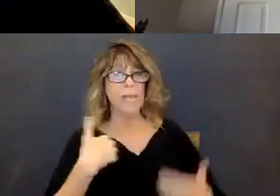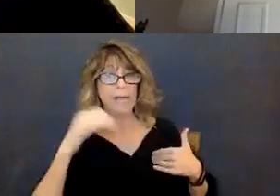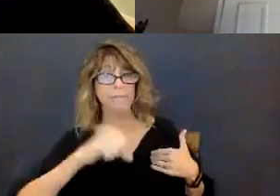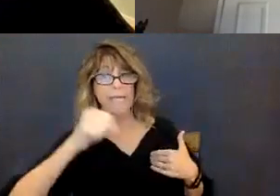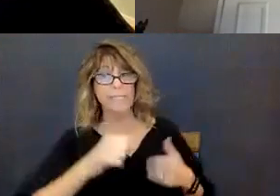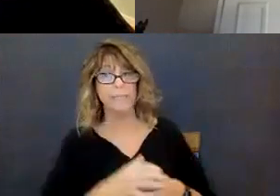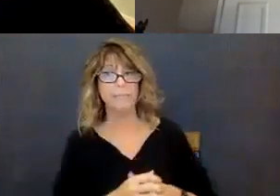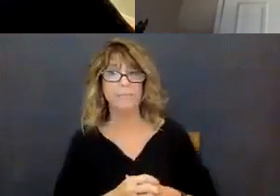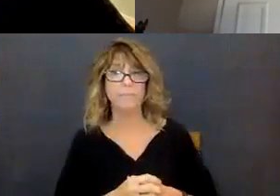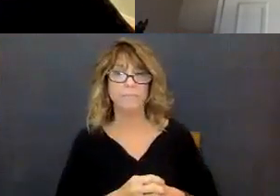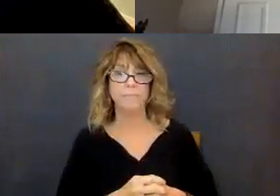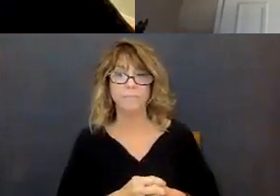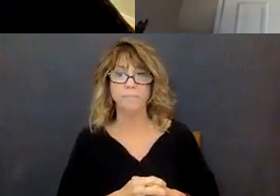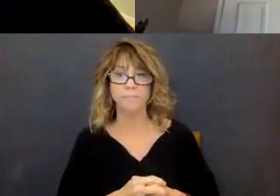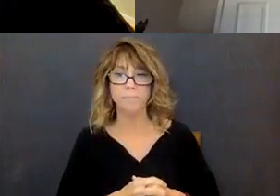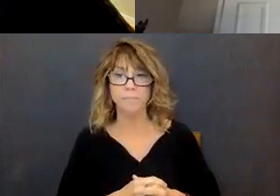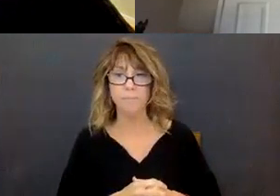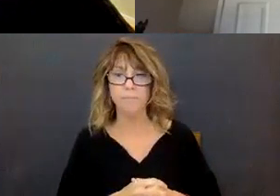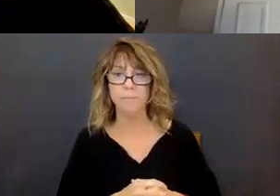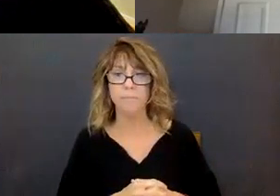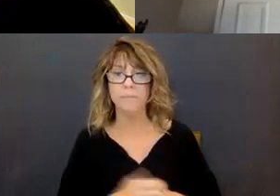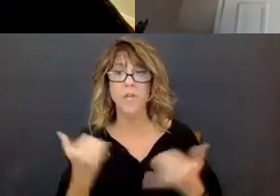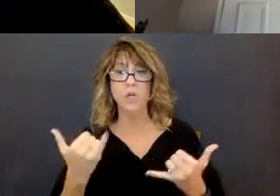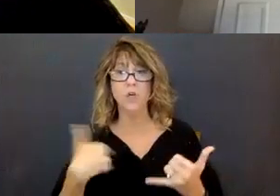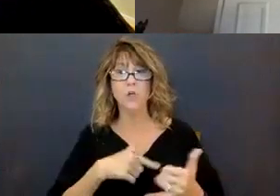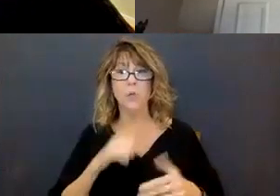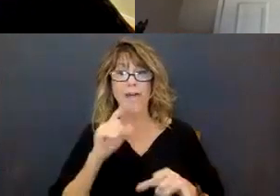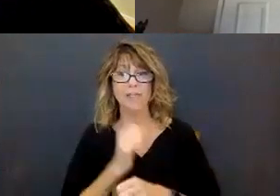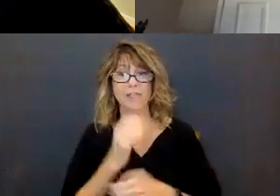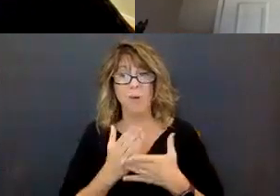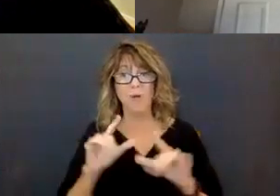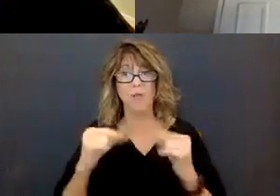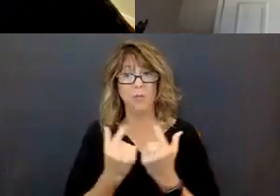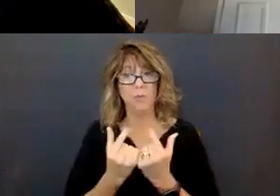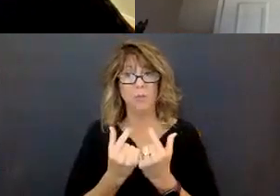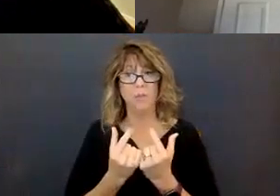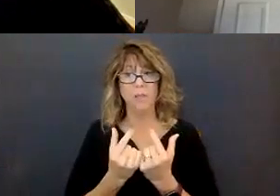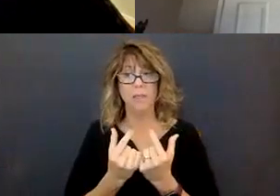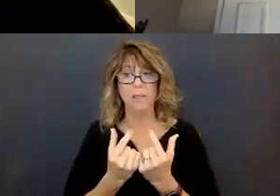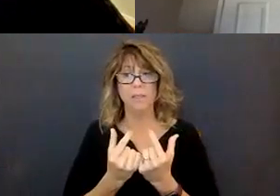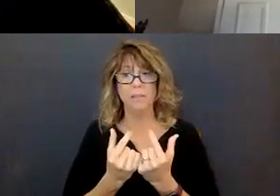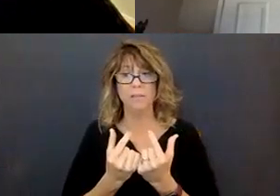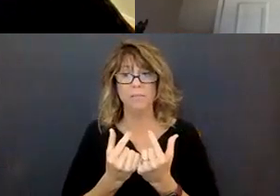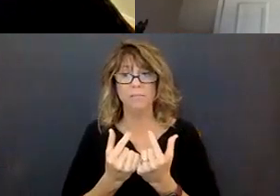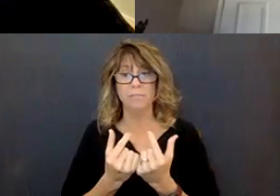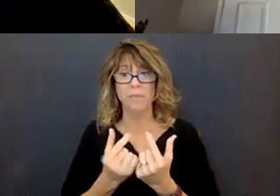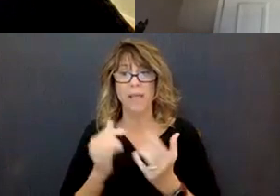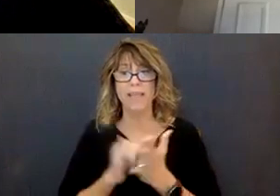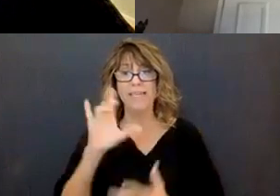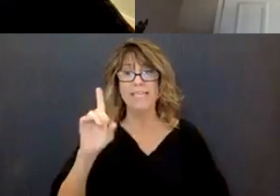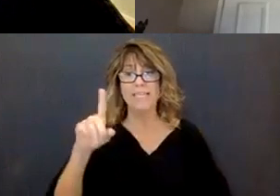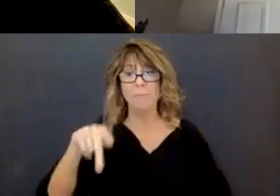Currently, we actually are part of a group, which DDPC is a part of, the cultural linguistic